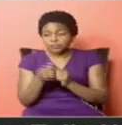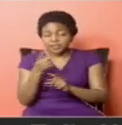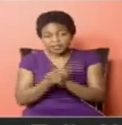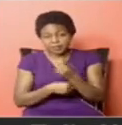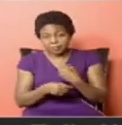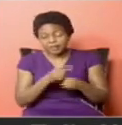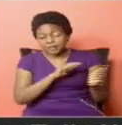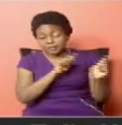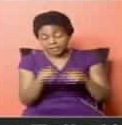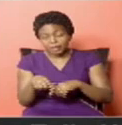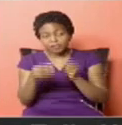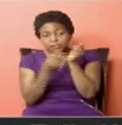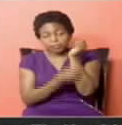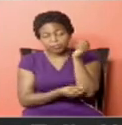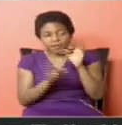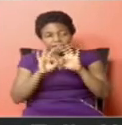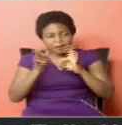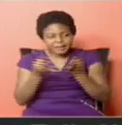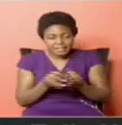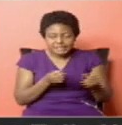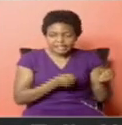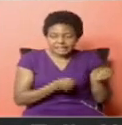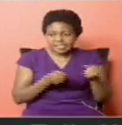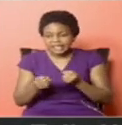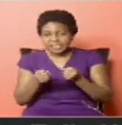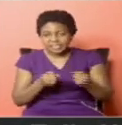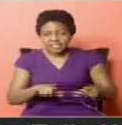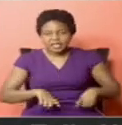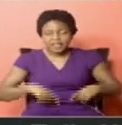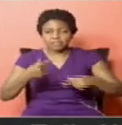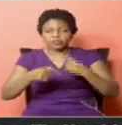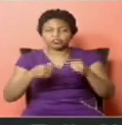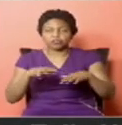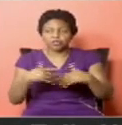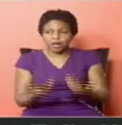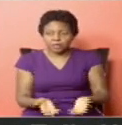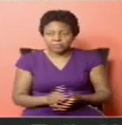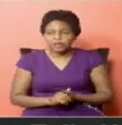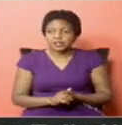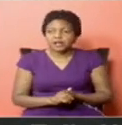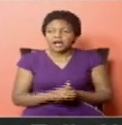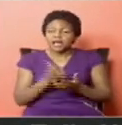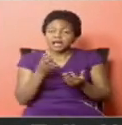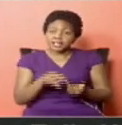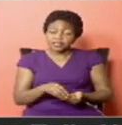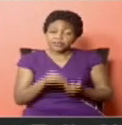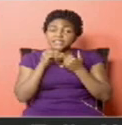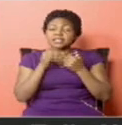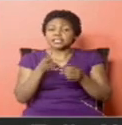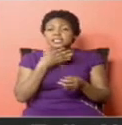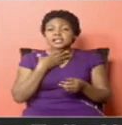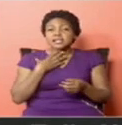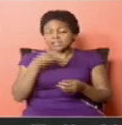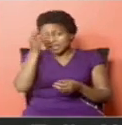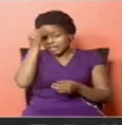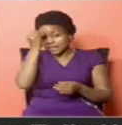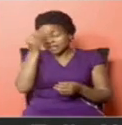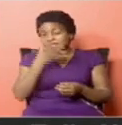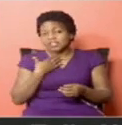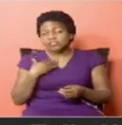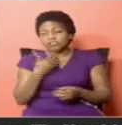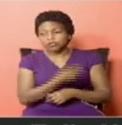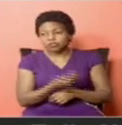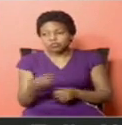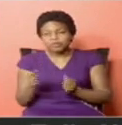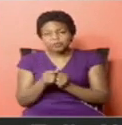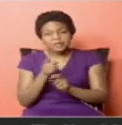poor families struggling to survive. The unique learning needs of children with disabilities have not at all